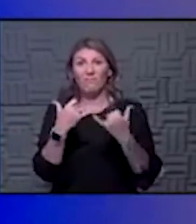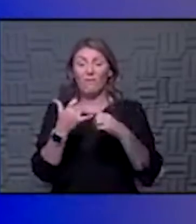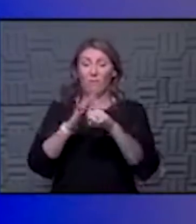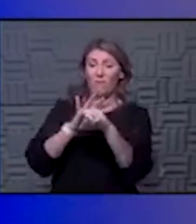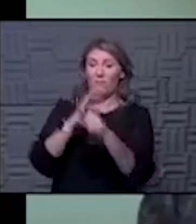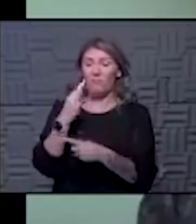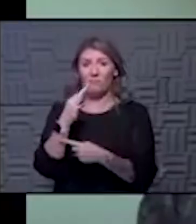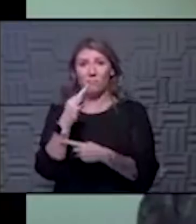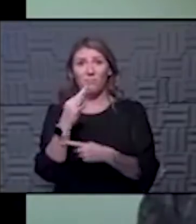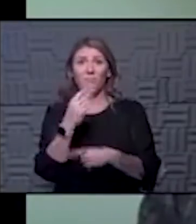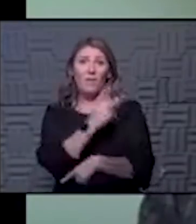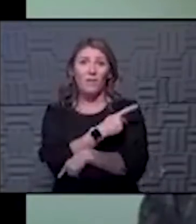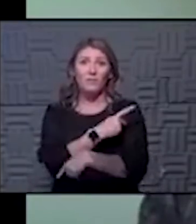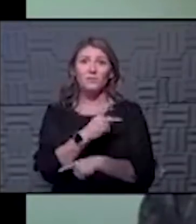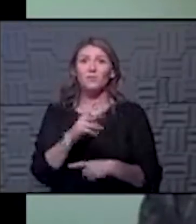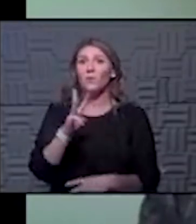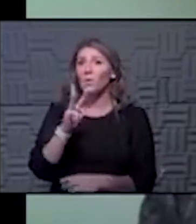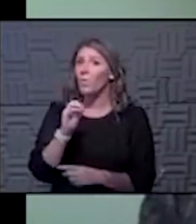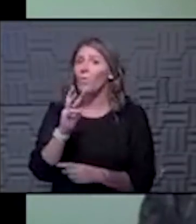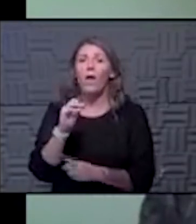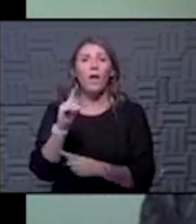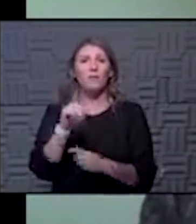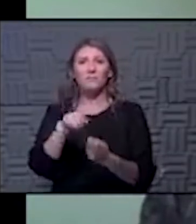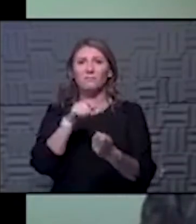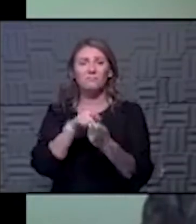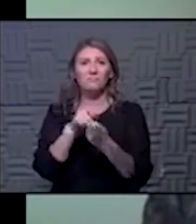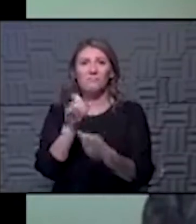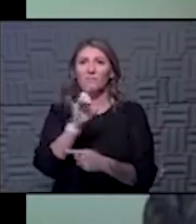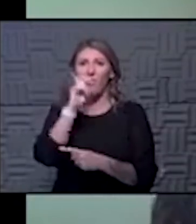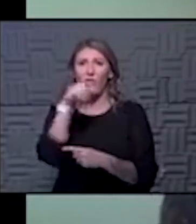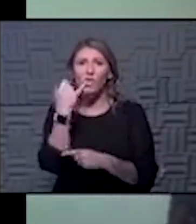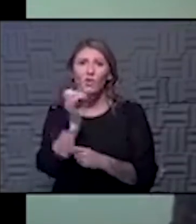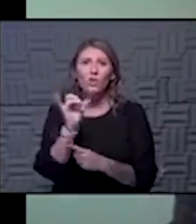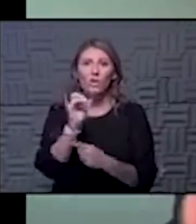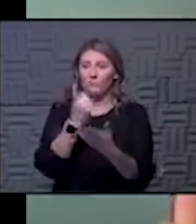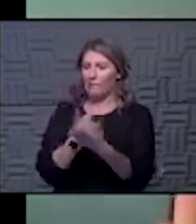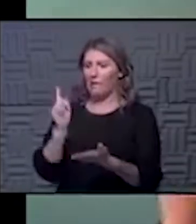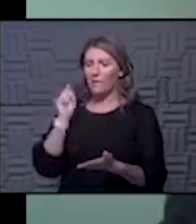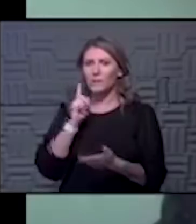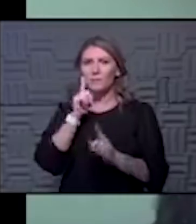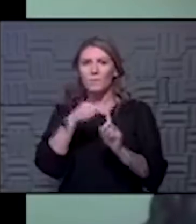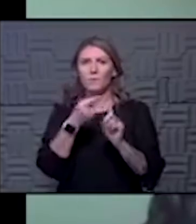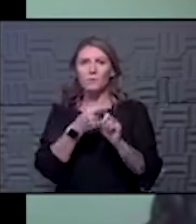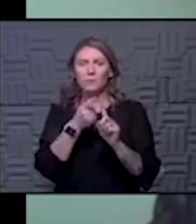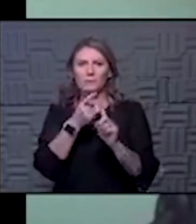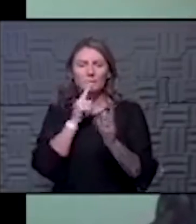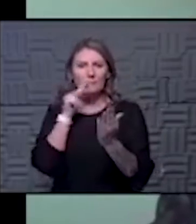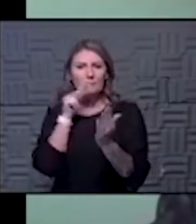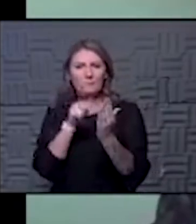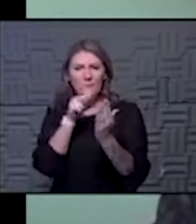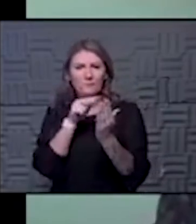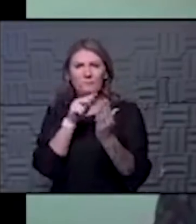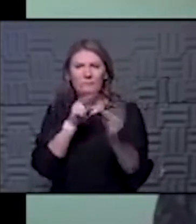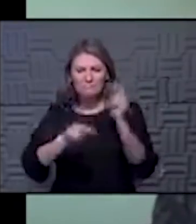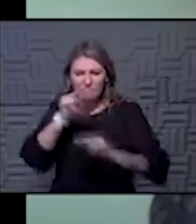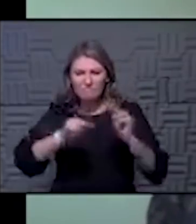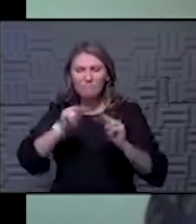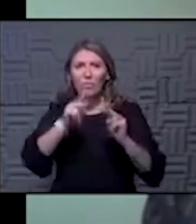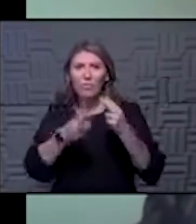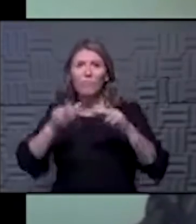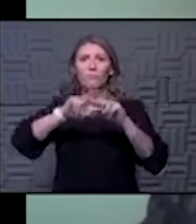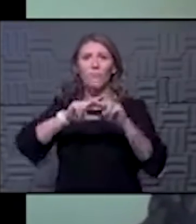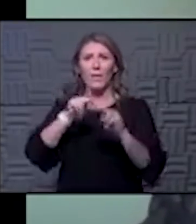patients. Well, that's exactly as it looked like it was going to be last week when we were looking at that exponential rise in Kansas City.